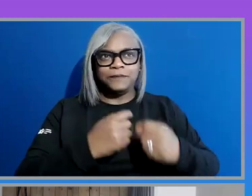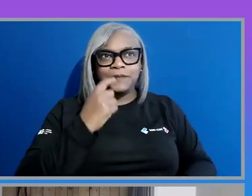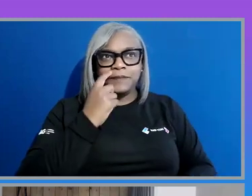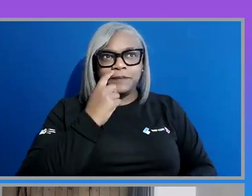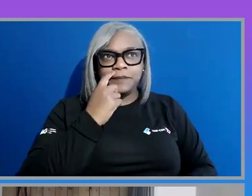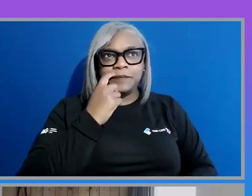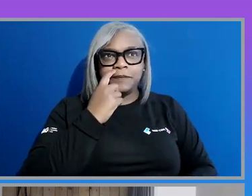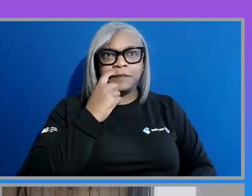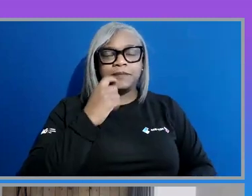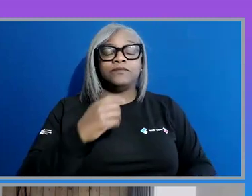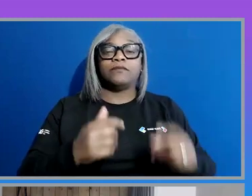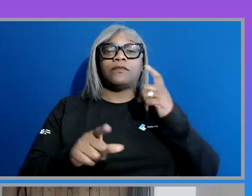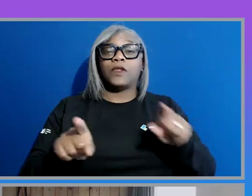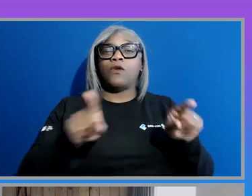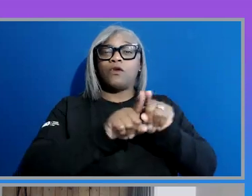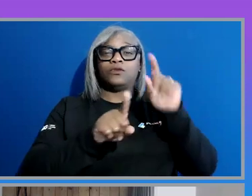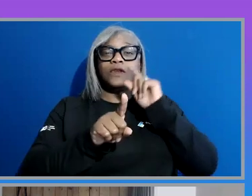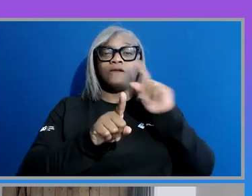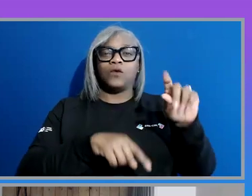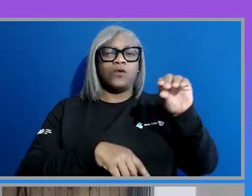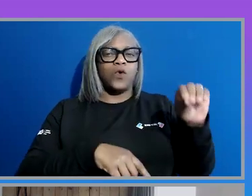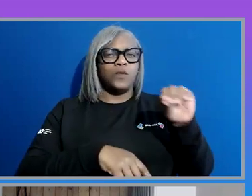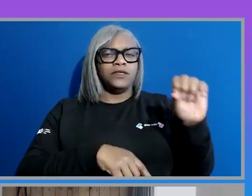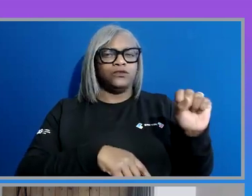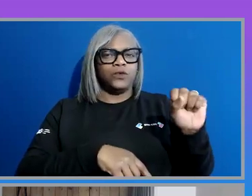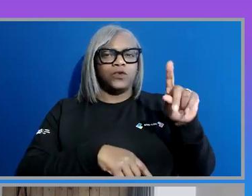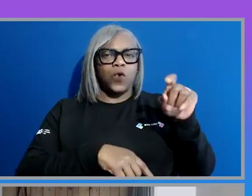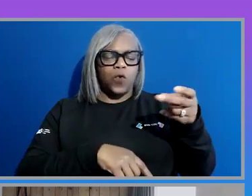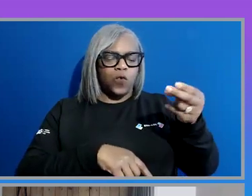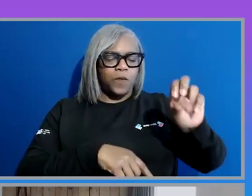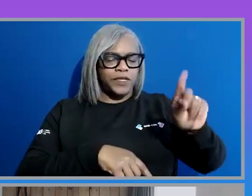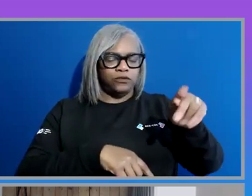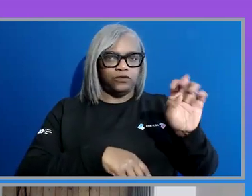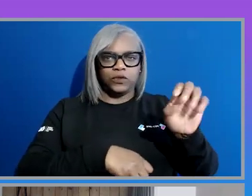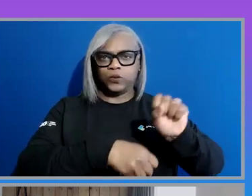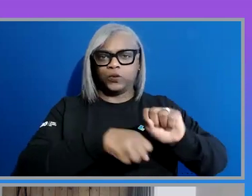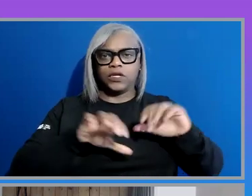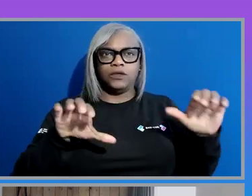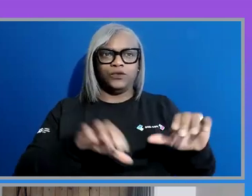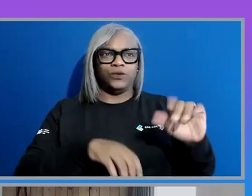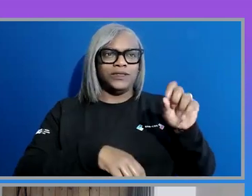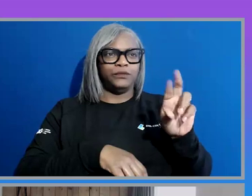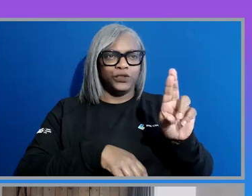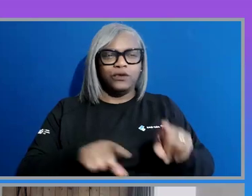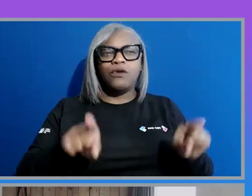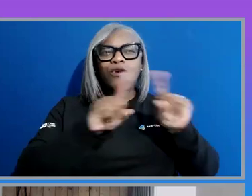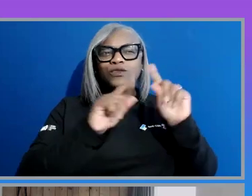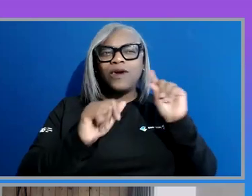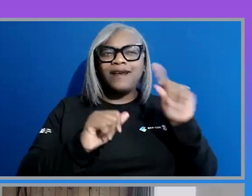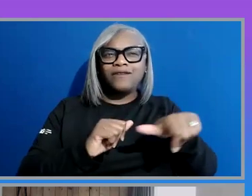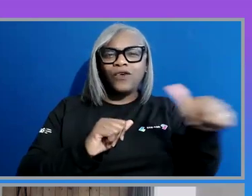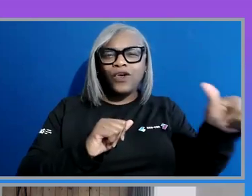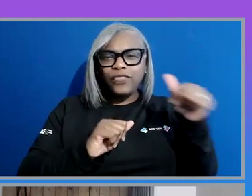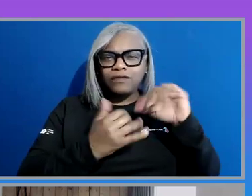In addition to some of the open source work I do in Ember, I have a few other open source projects. I'm